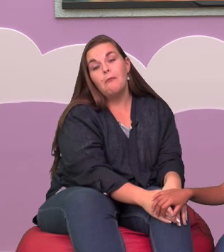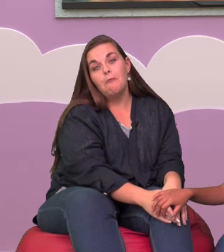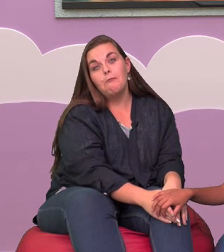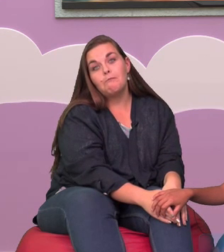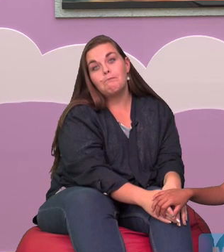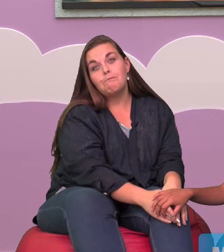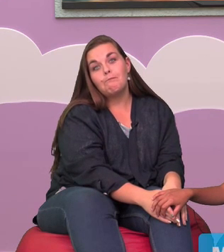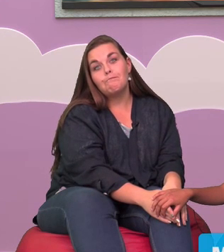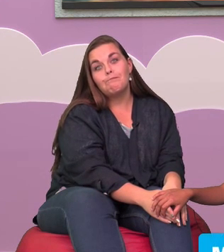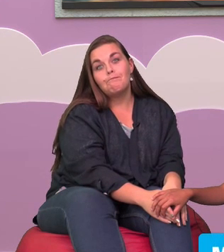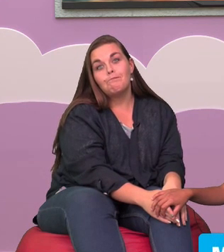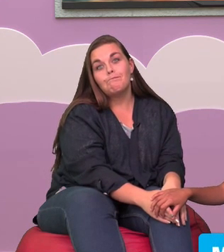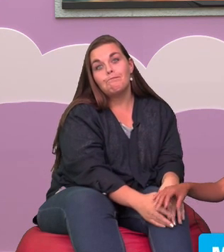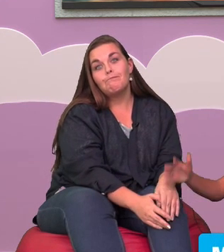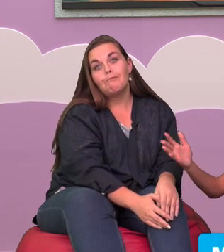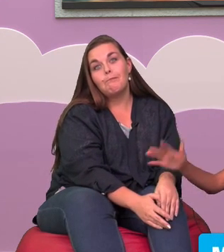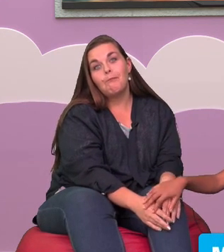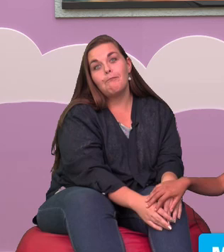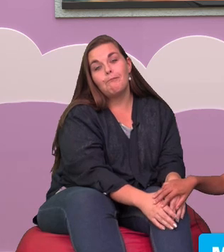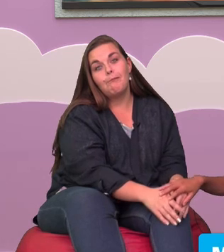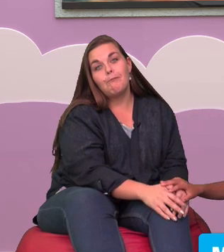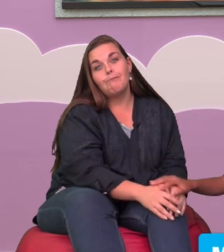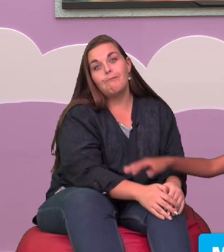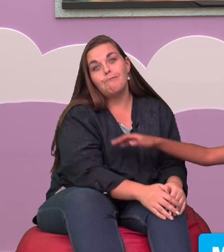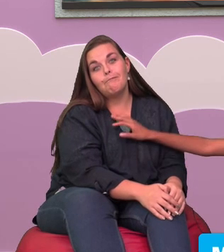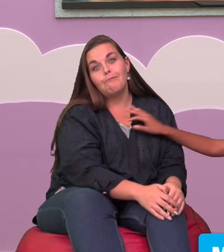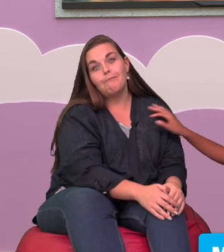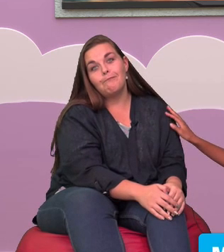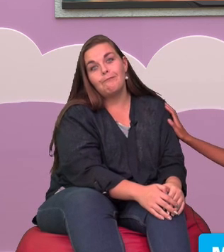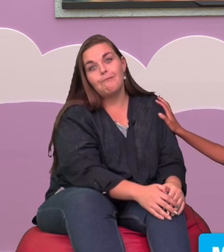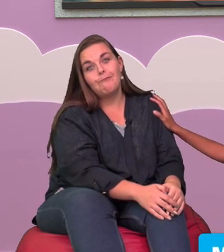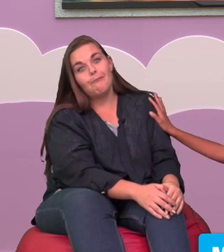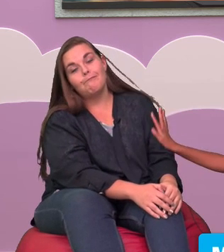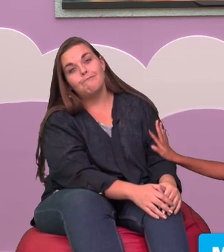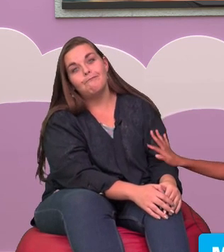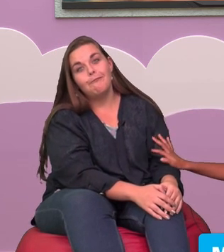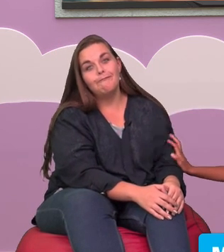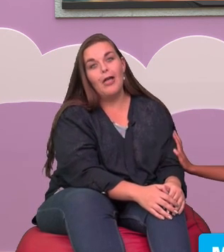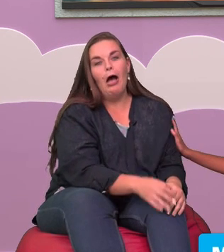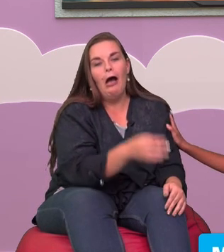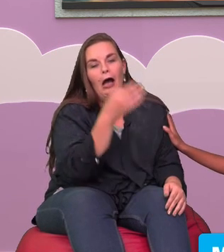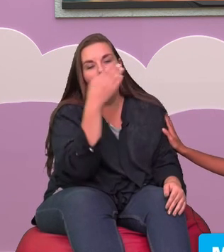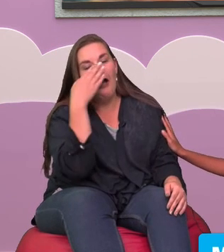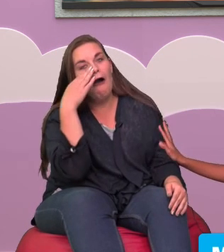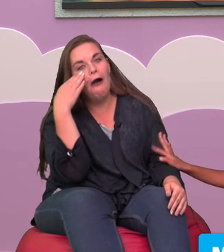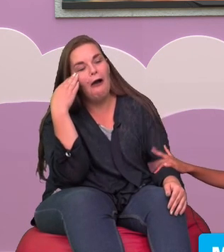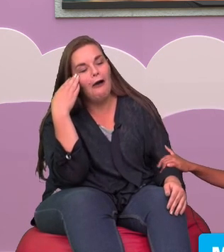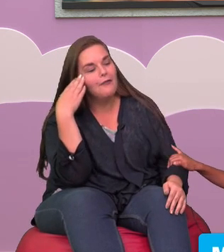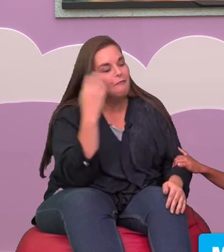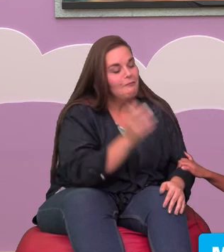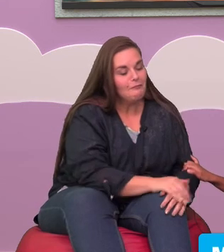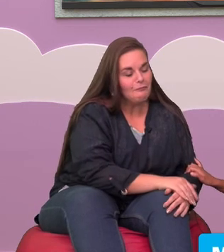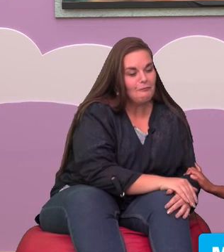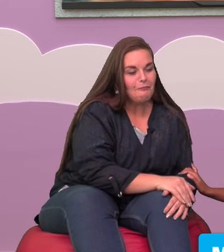Ag, maatjie, het is weer eens tyd. Ag Marisel, ek gaan nou vir Marisel troos. Maar nee